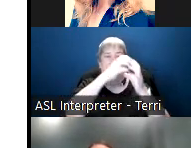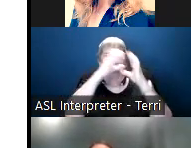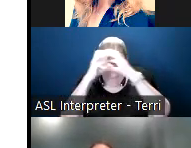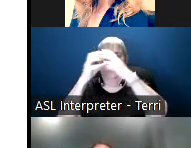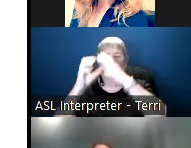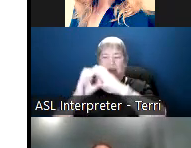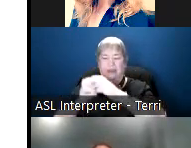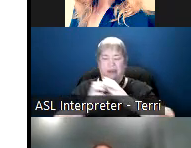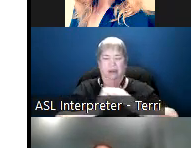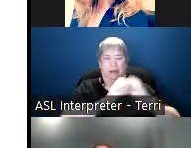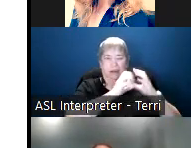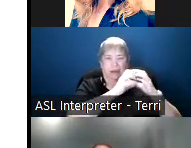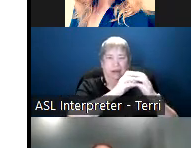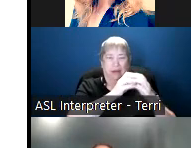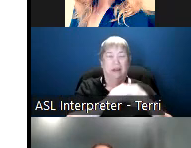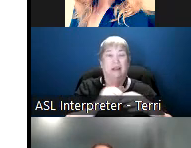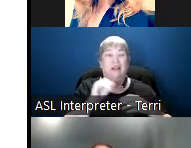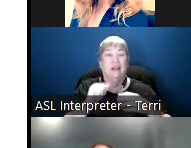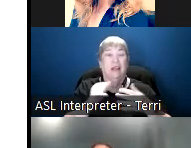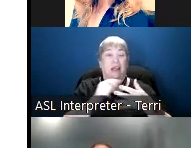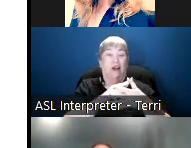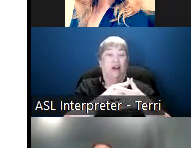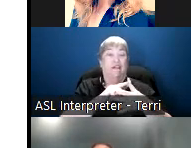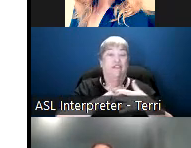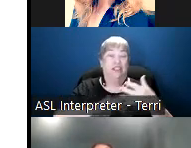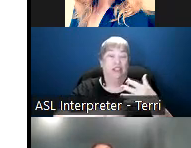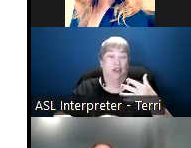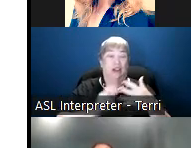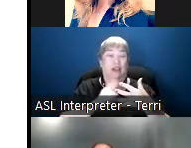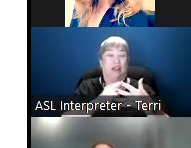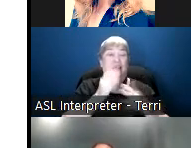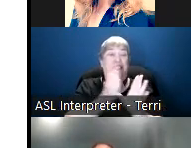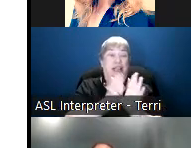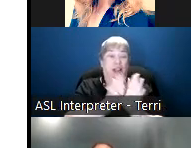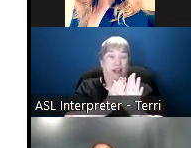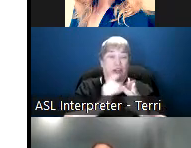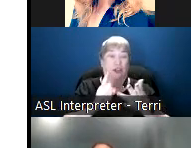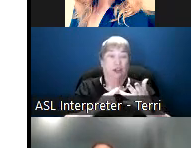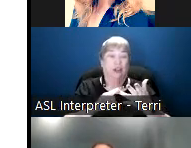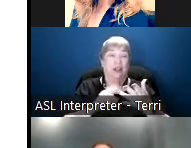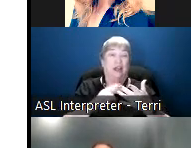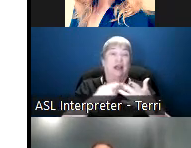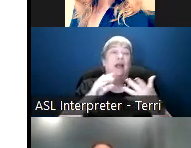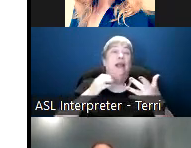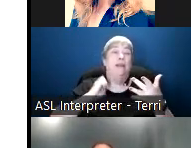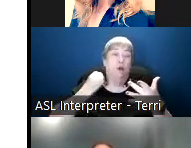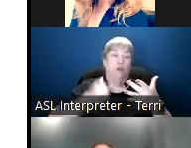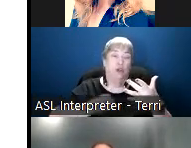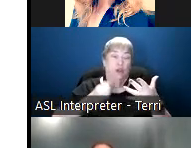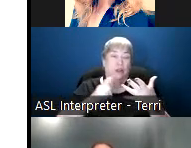self-care wheel. These categories are physical, psychological, emotional,